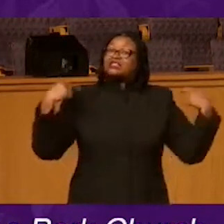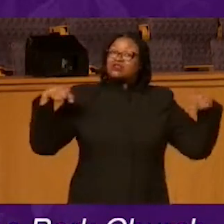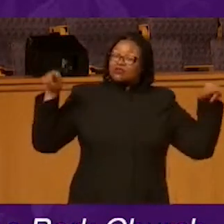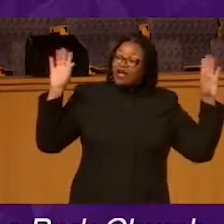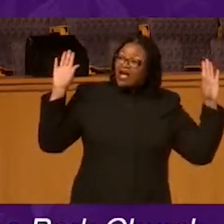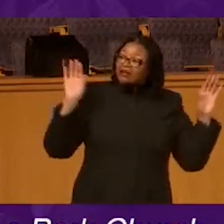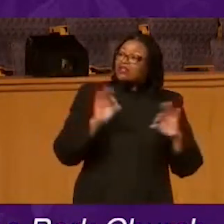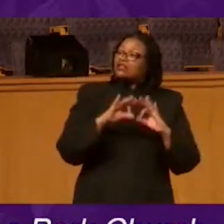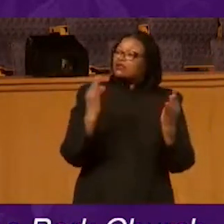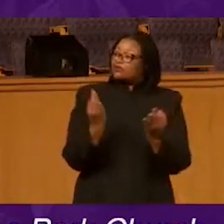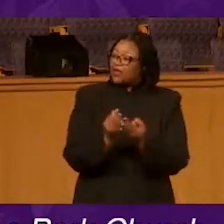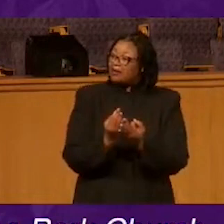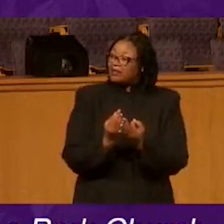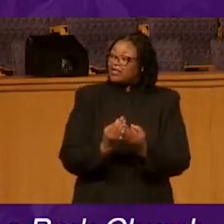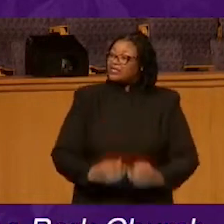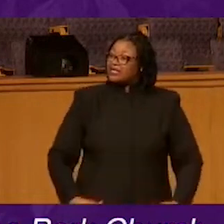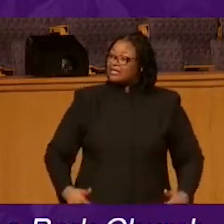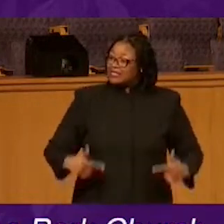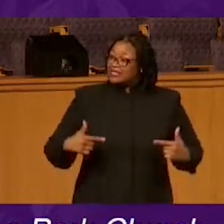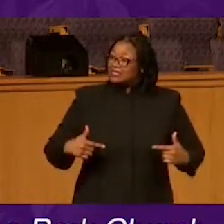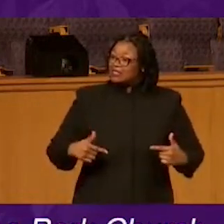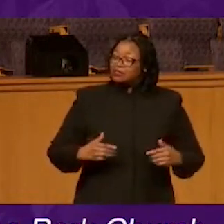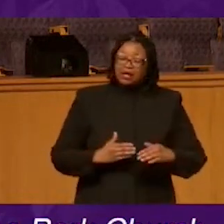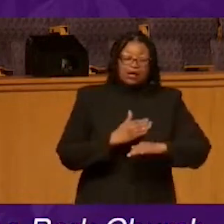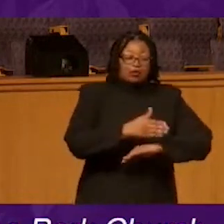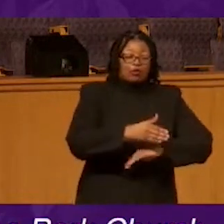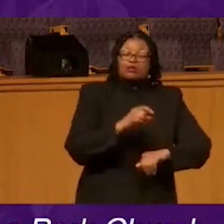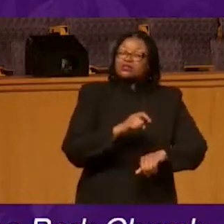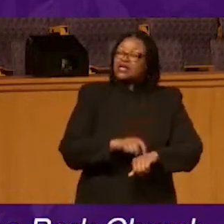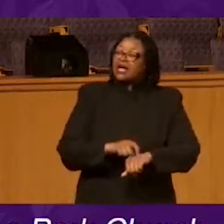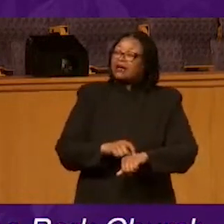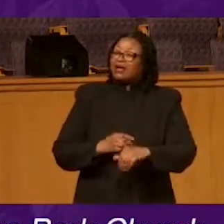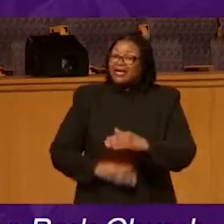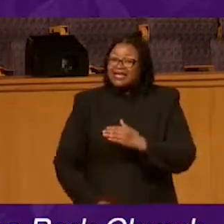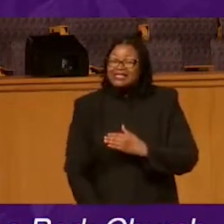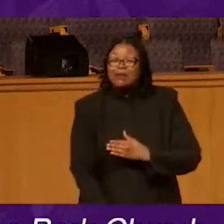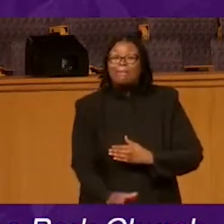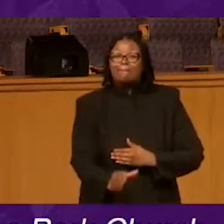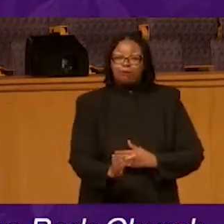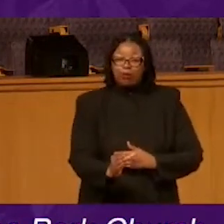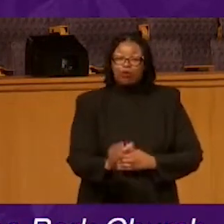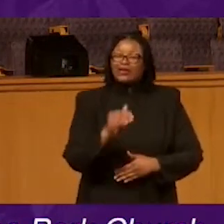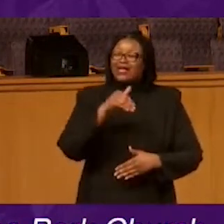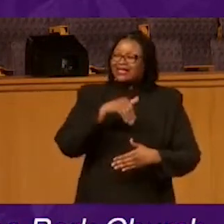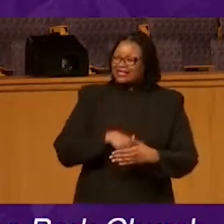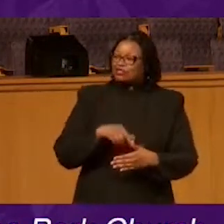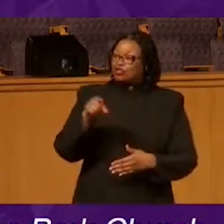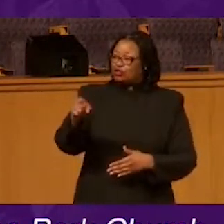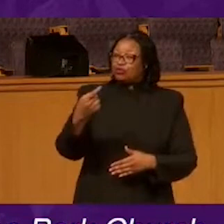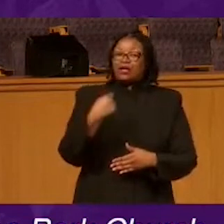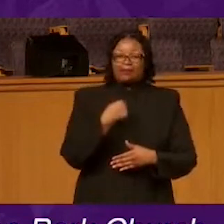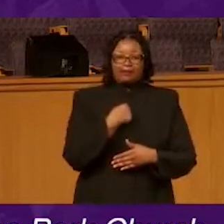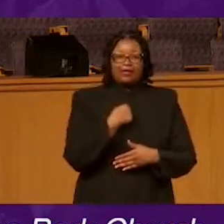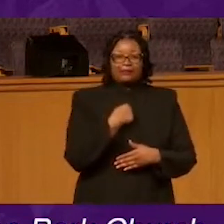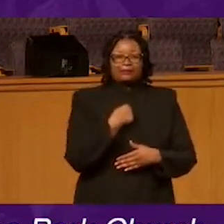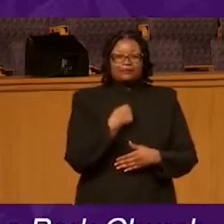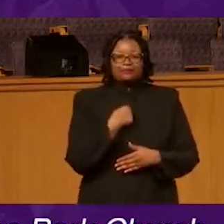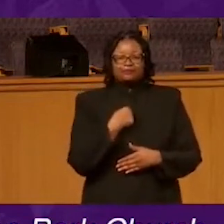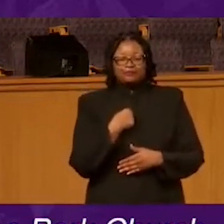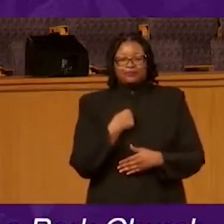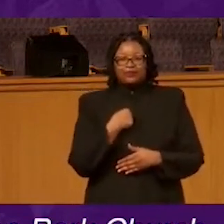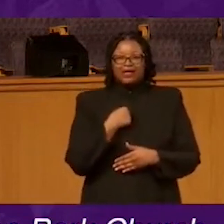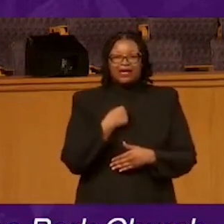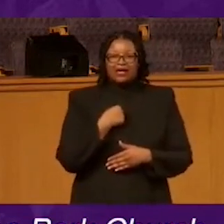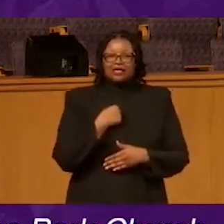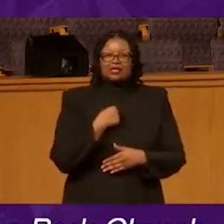the family's existence across time is born into you and me. It's